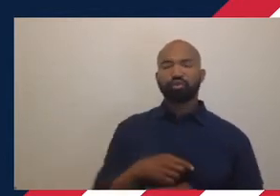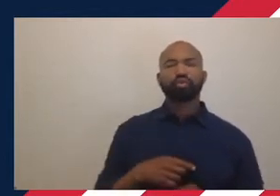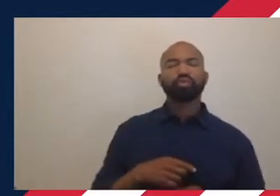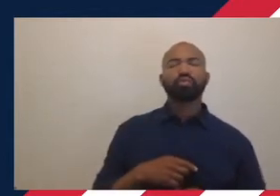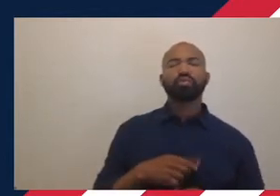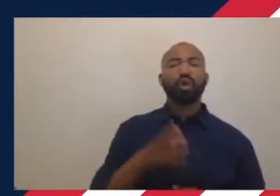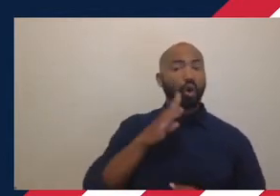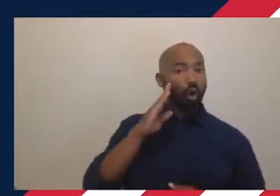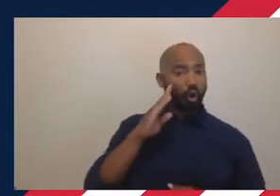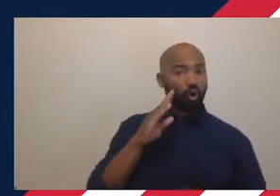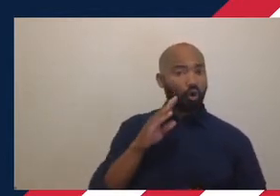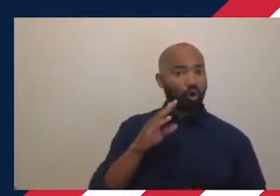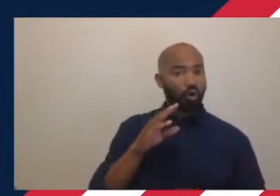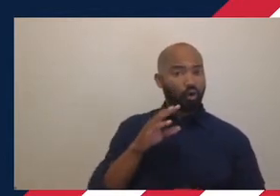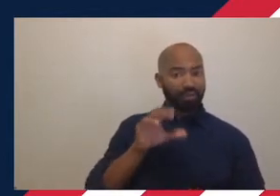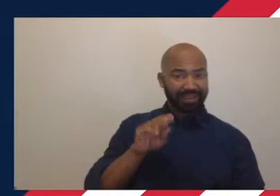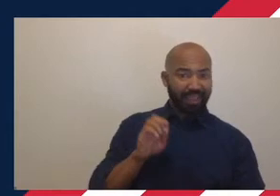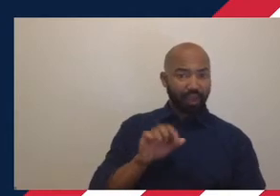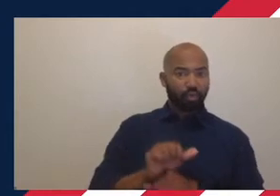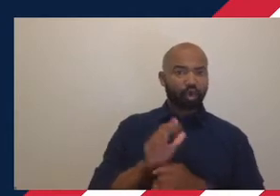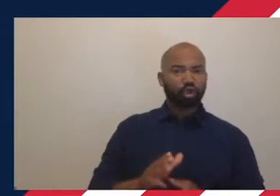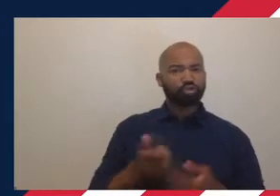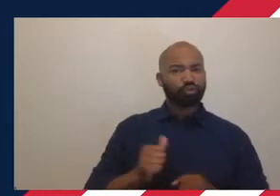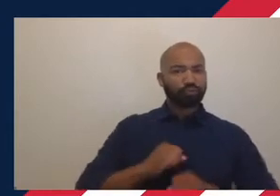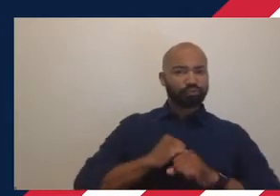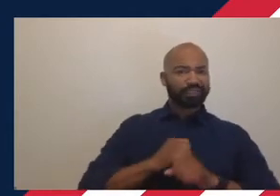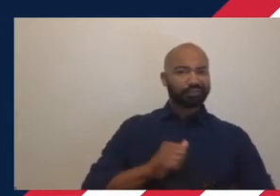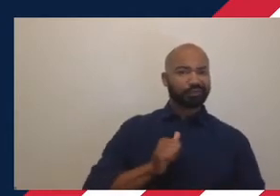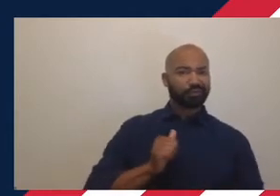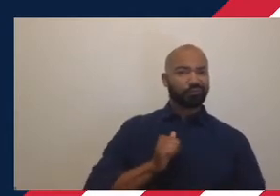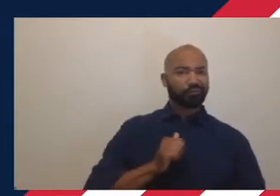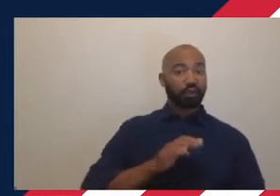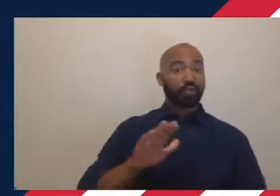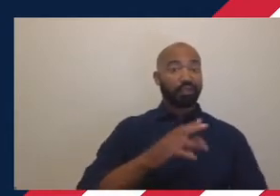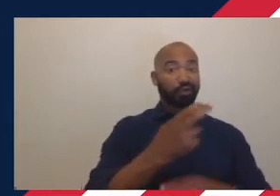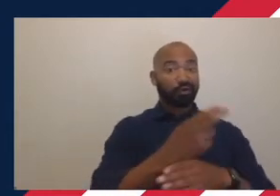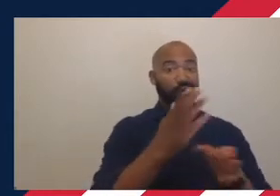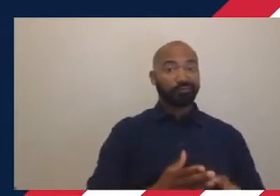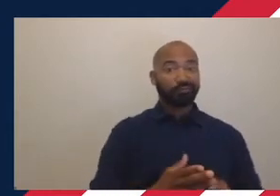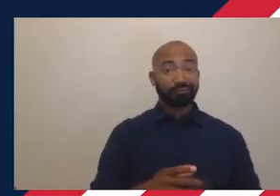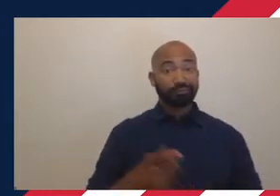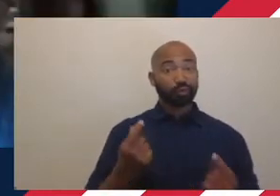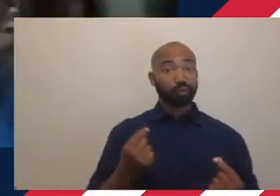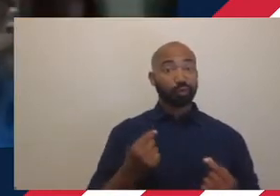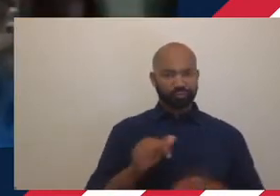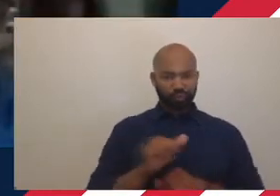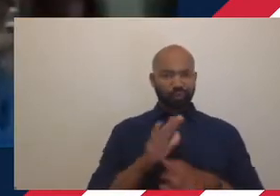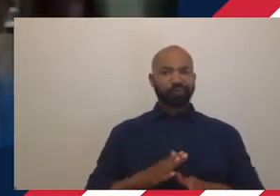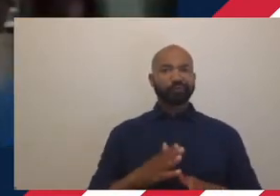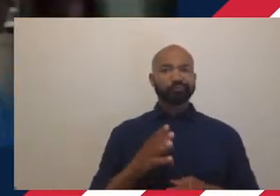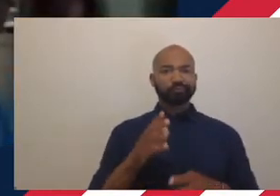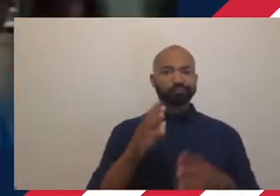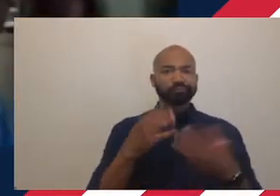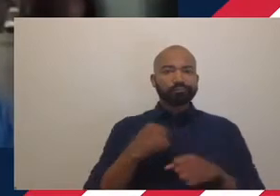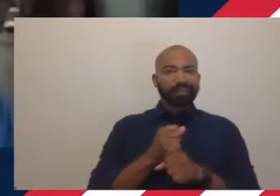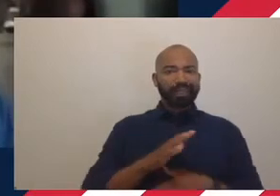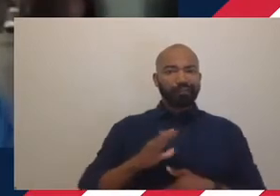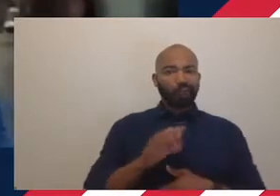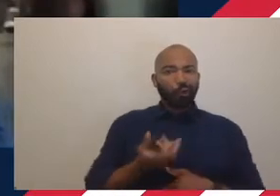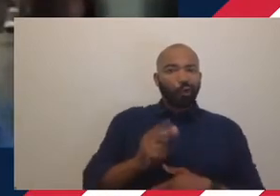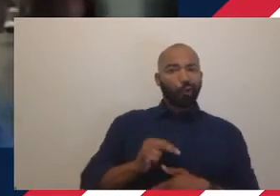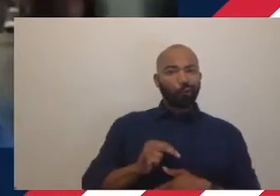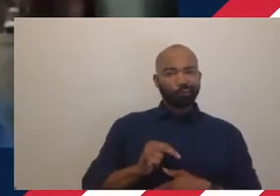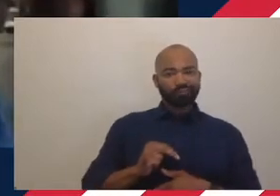to protect themselves and their clients. Many have created makeshift protections themselves prior to